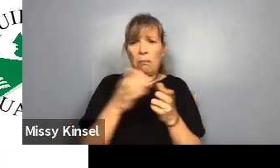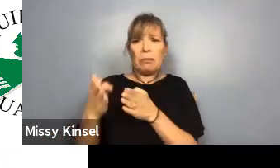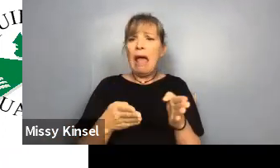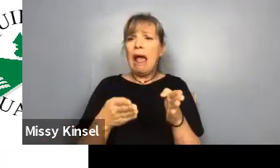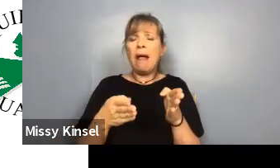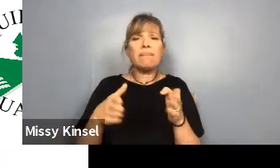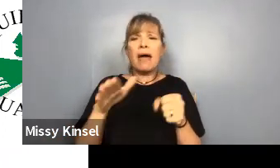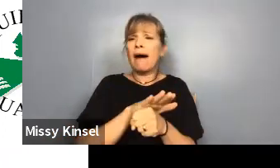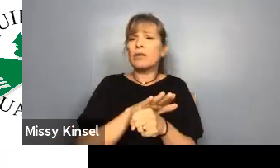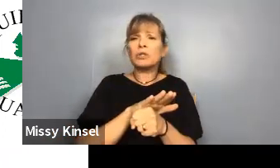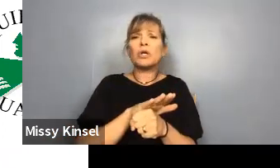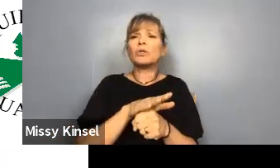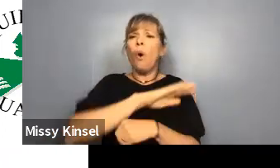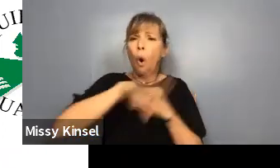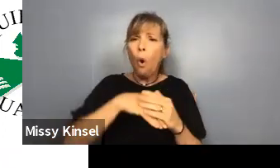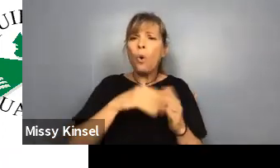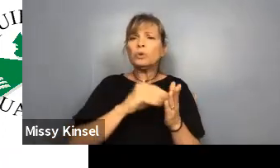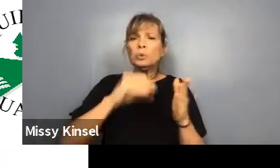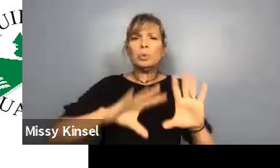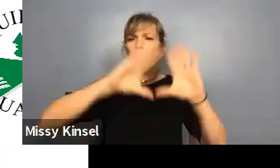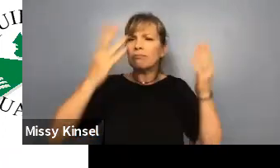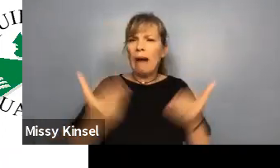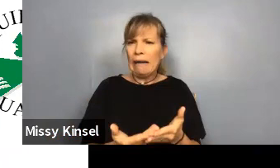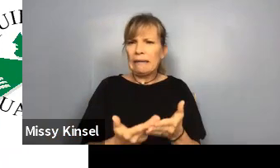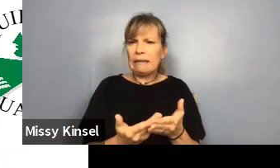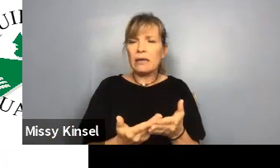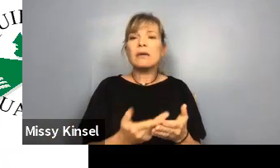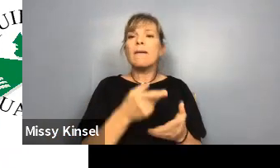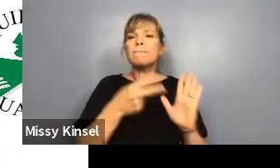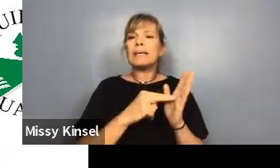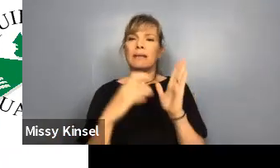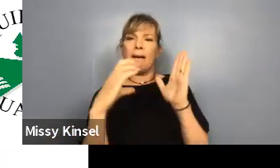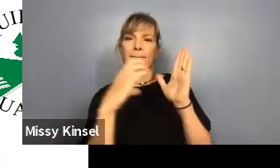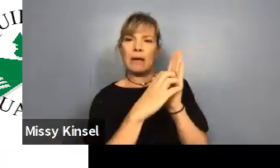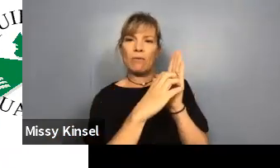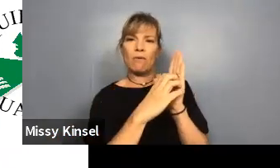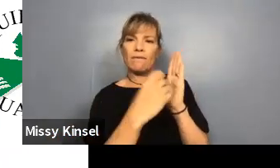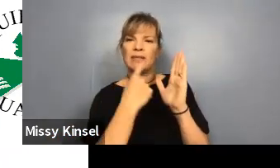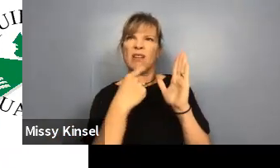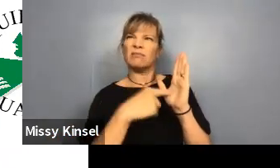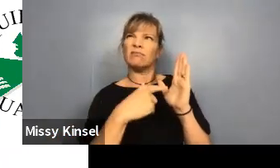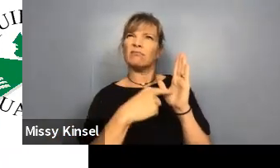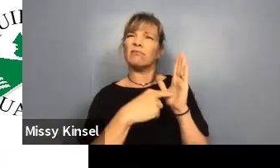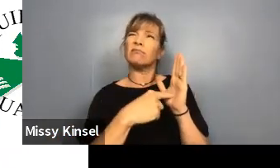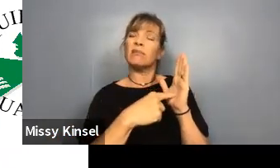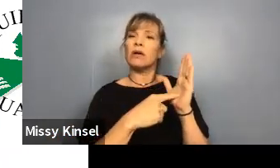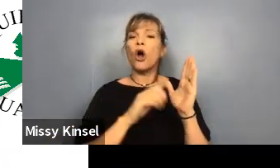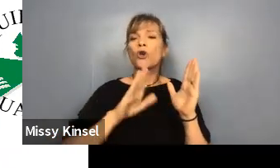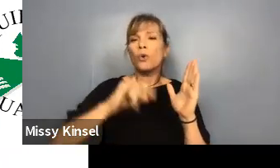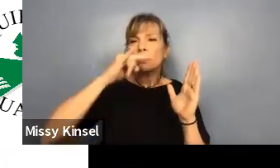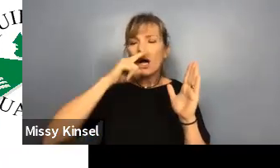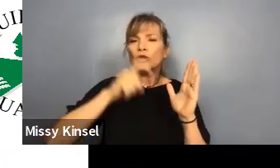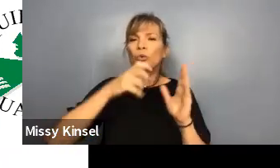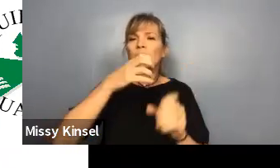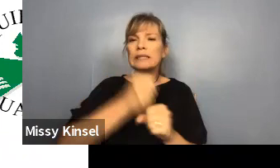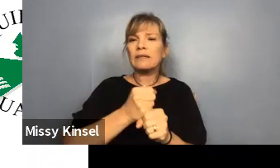the student body as a whole? So they received a paragraph that said, your child should receive